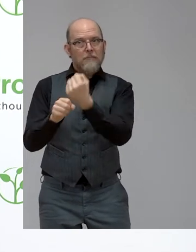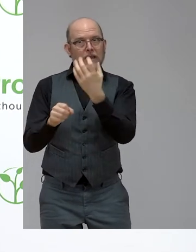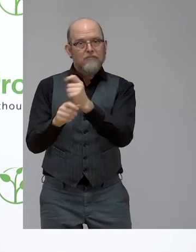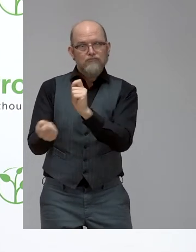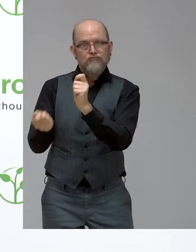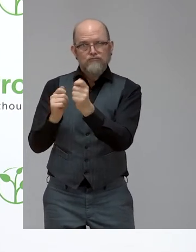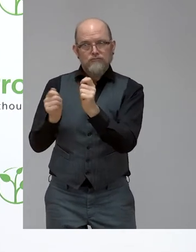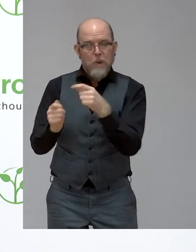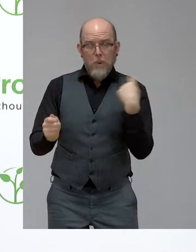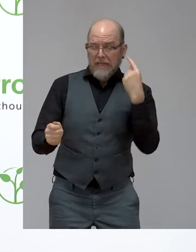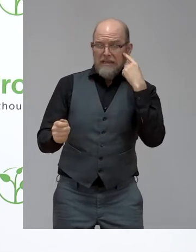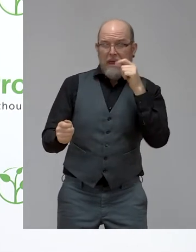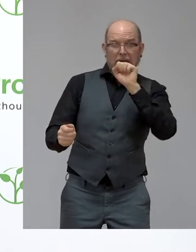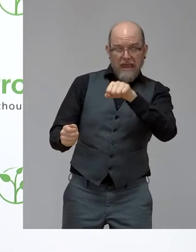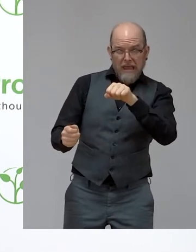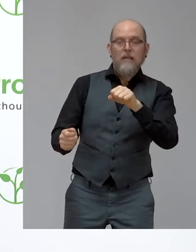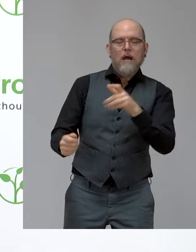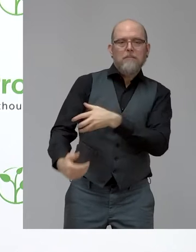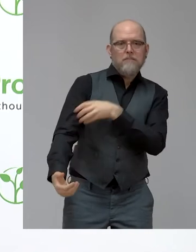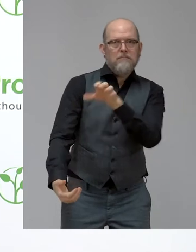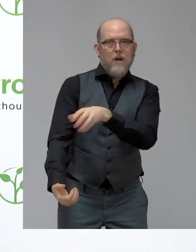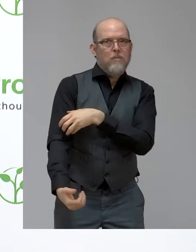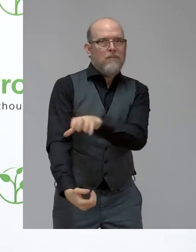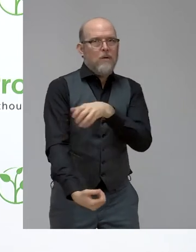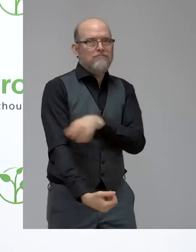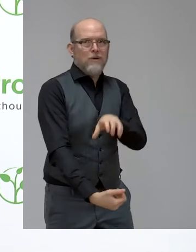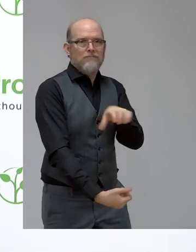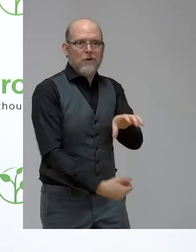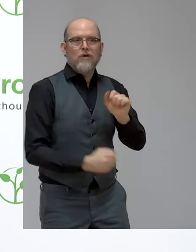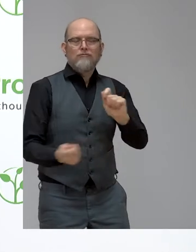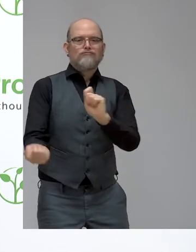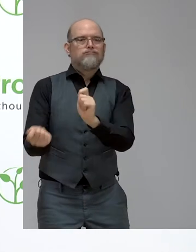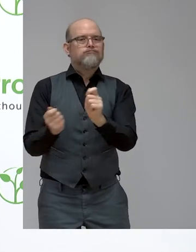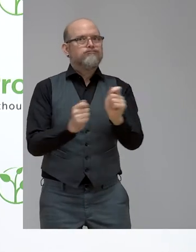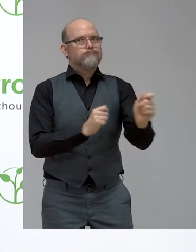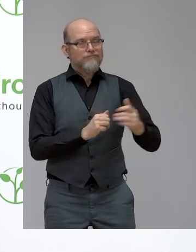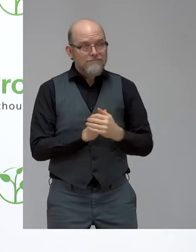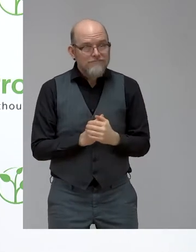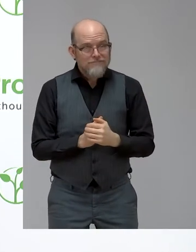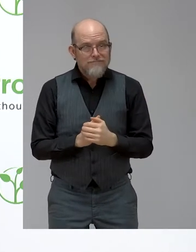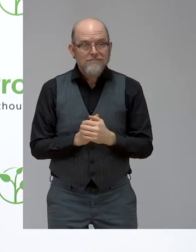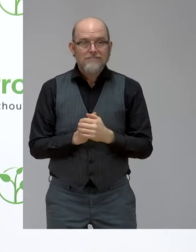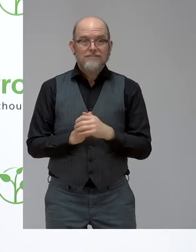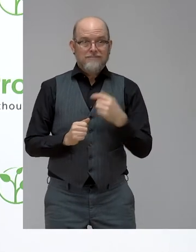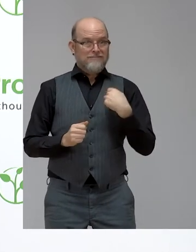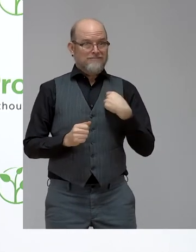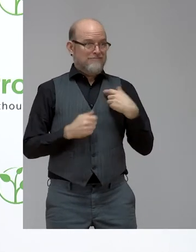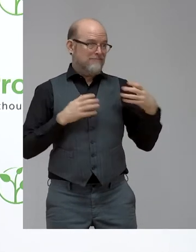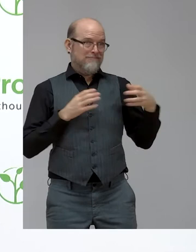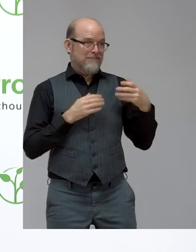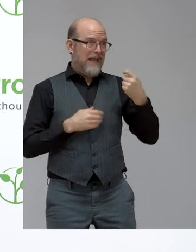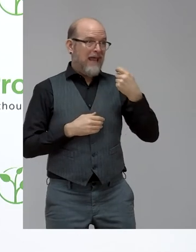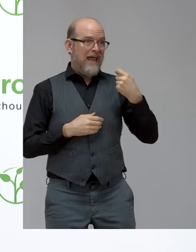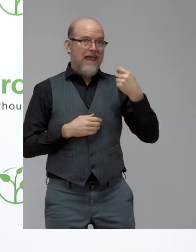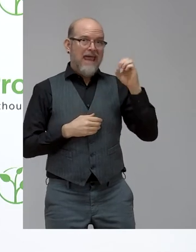to become an agent of change. With the incredible support of Essl Foundation and Descubreme Foundation and